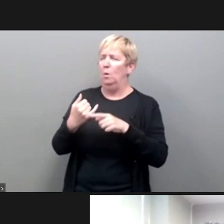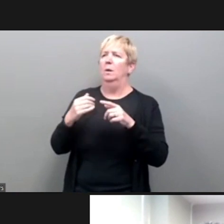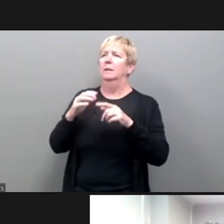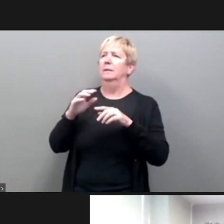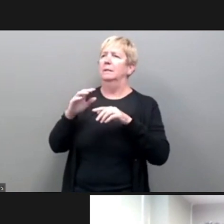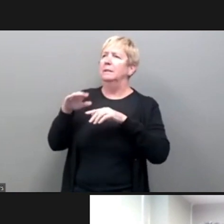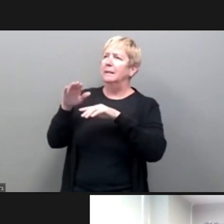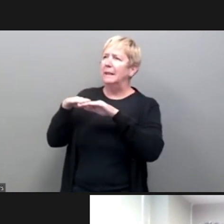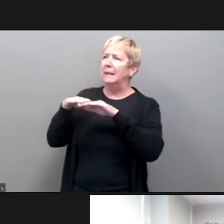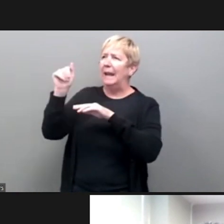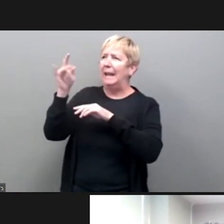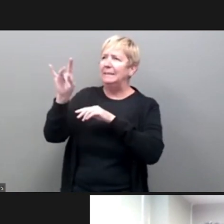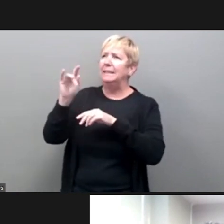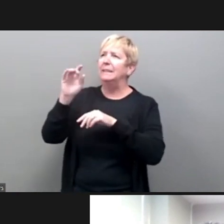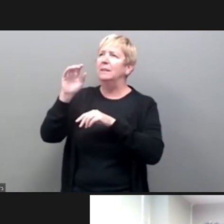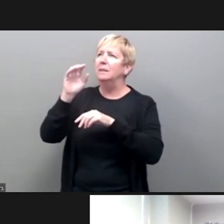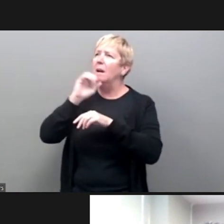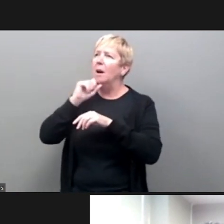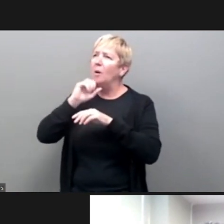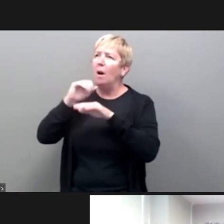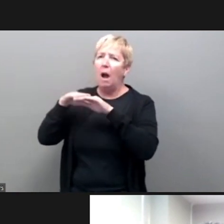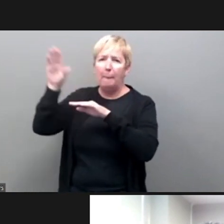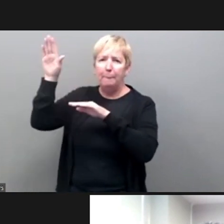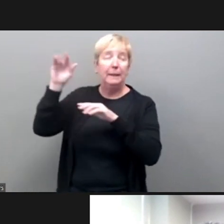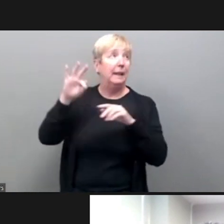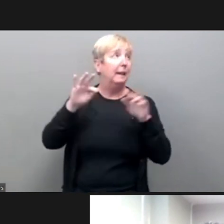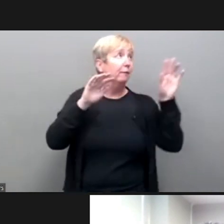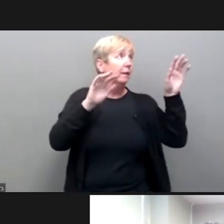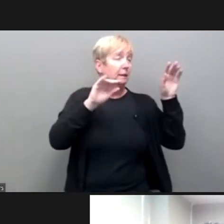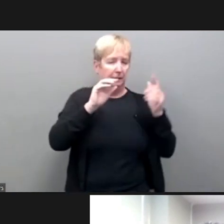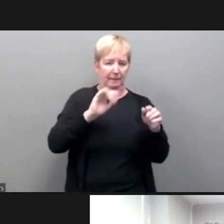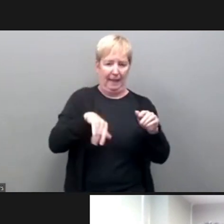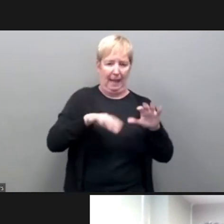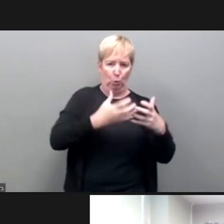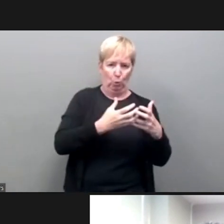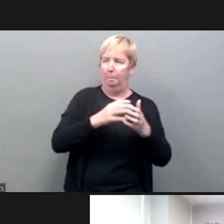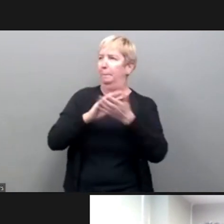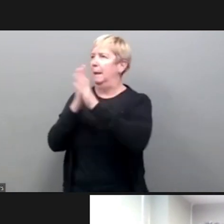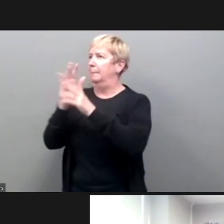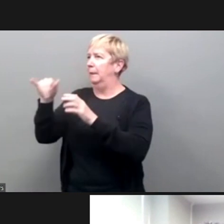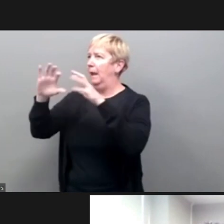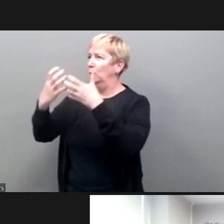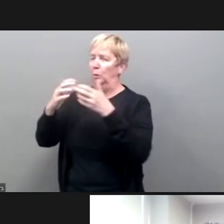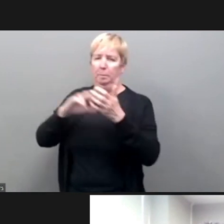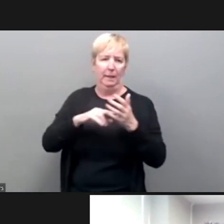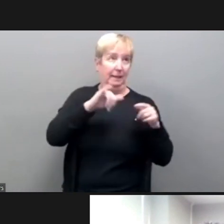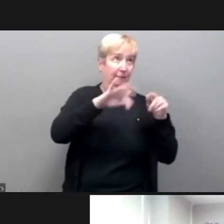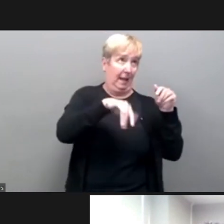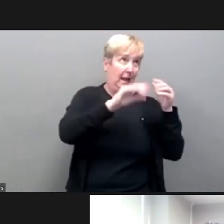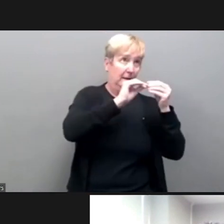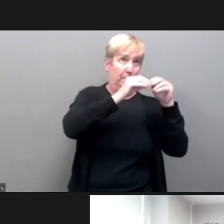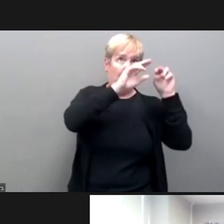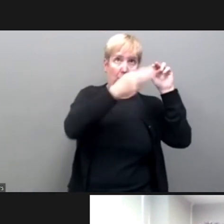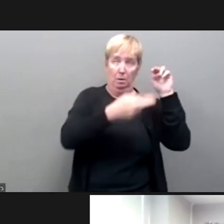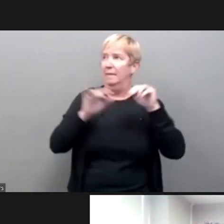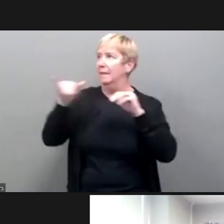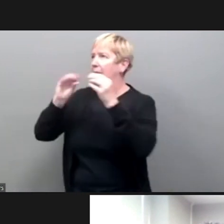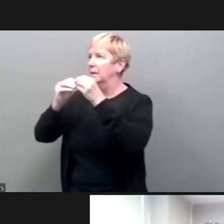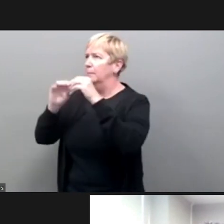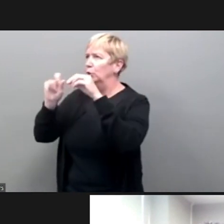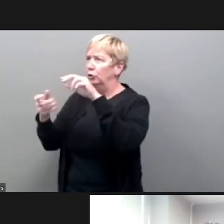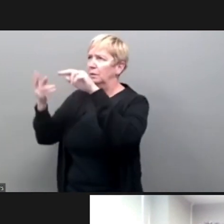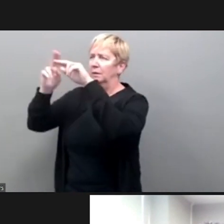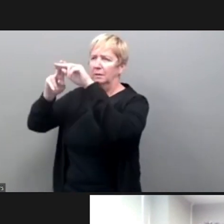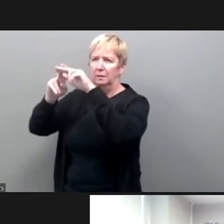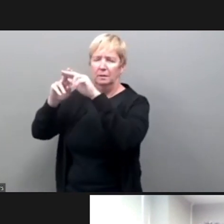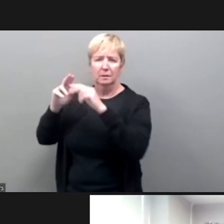over, which I assumed there would be if more people were being put into that group. And I don't know if that's just because the percentage increase day to day is